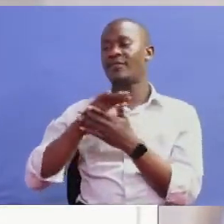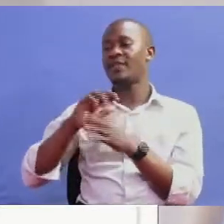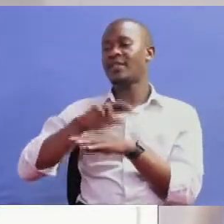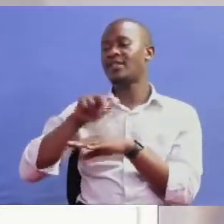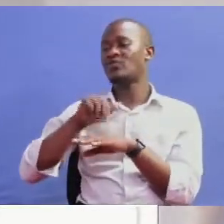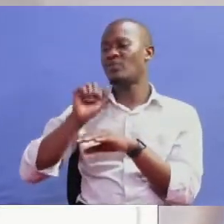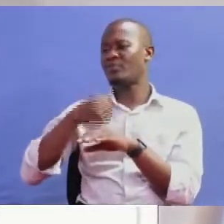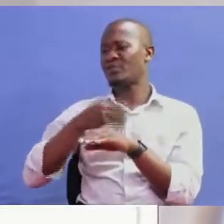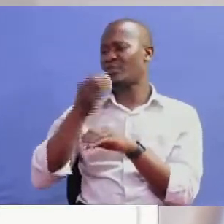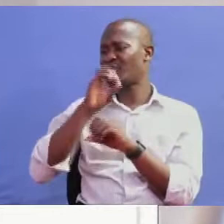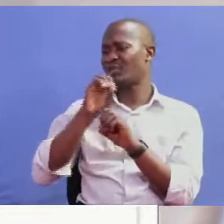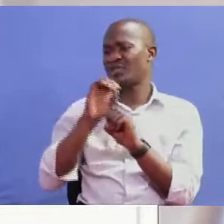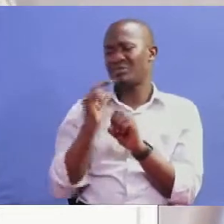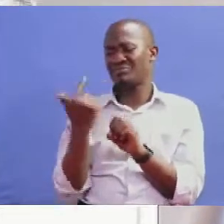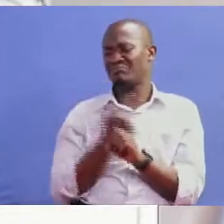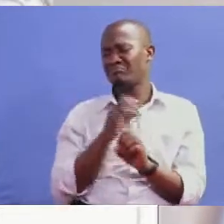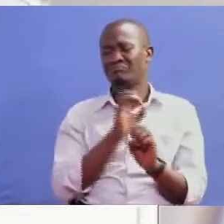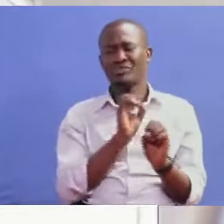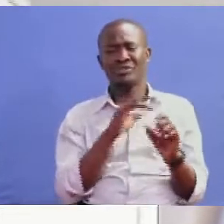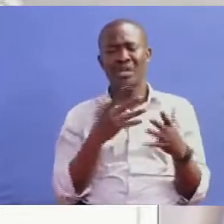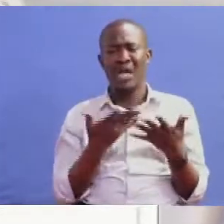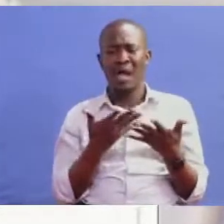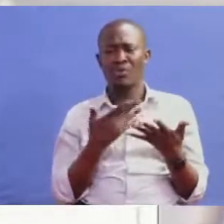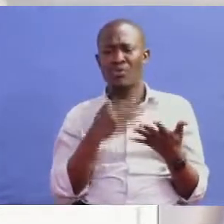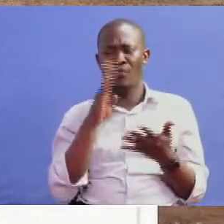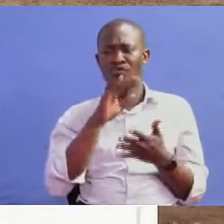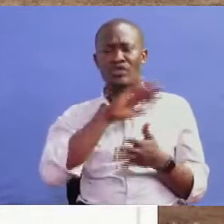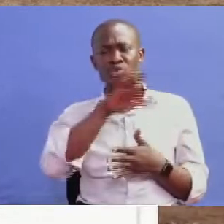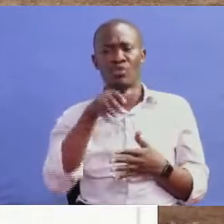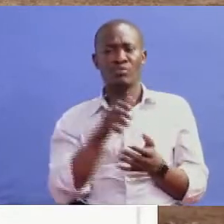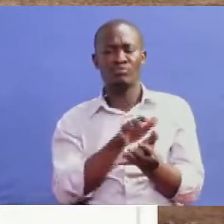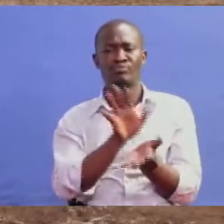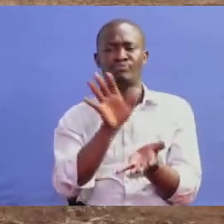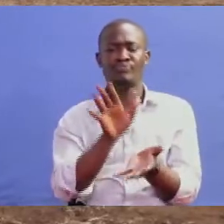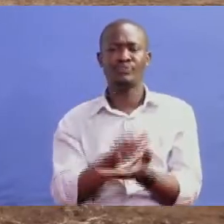ourselves even today. Kwa sababu umemaliza mto.